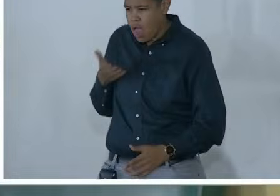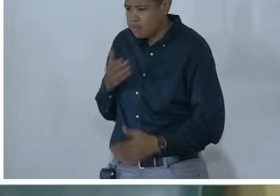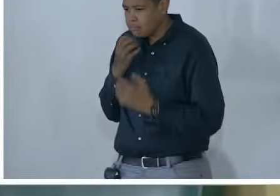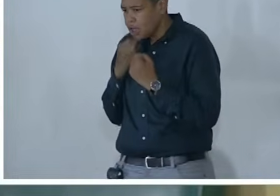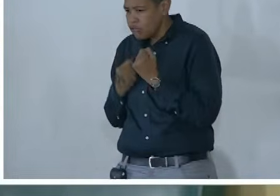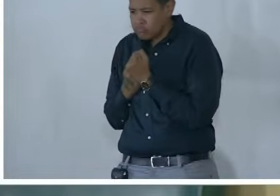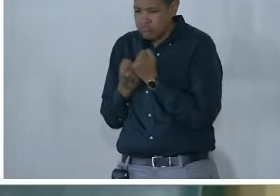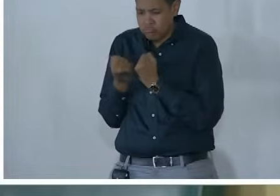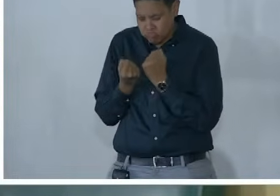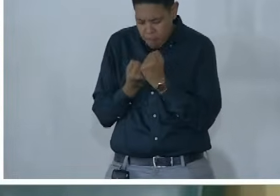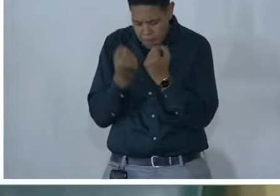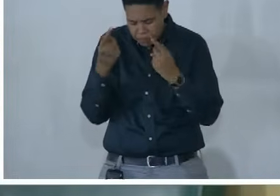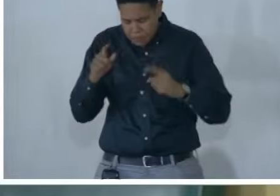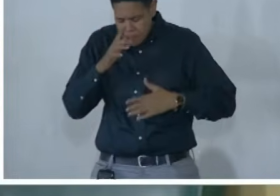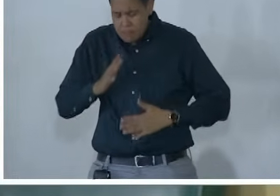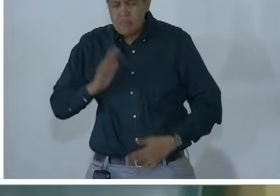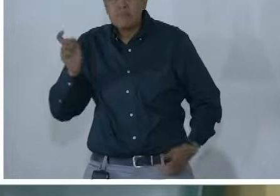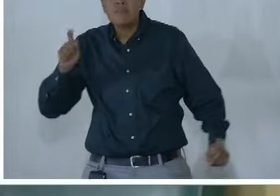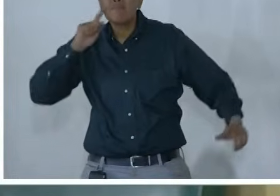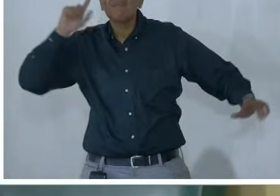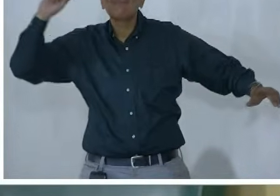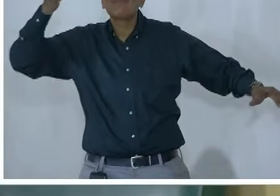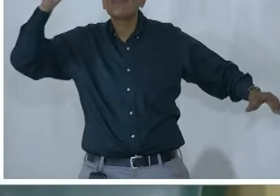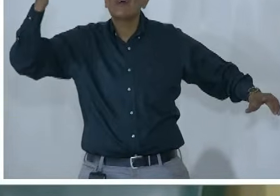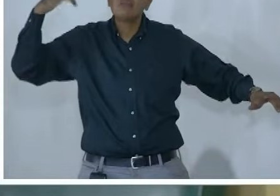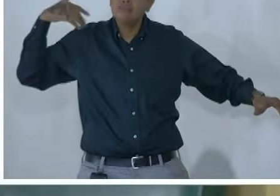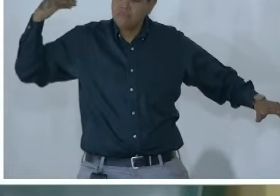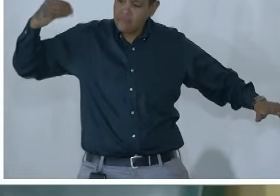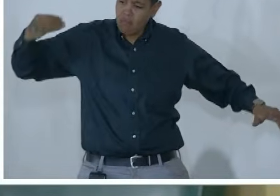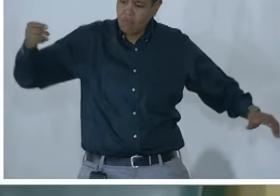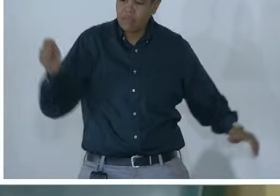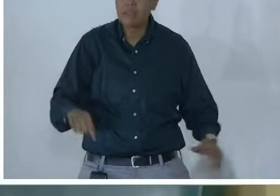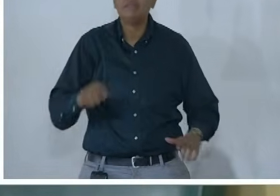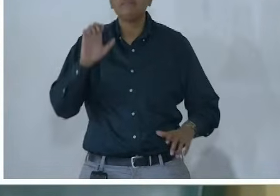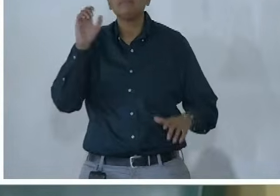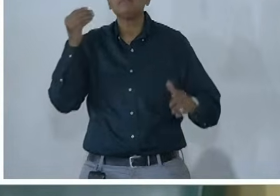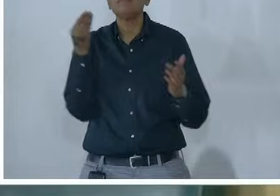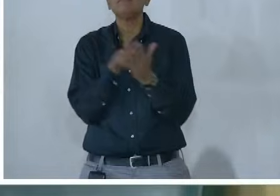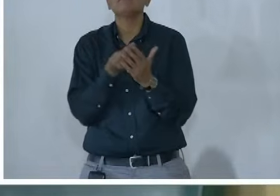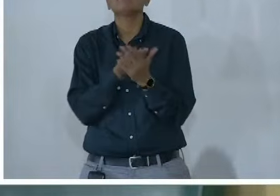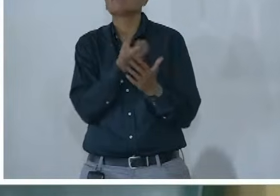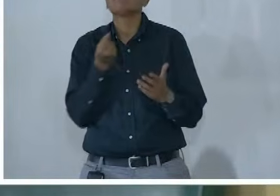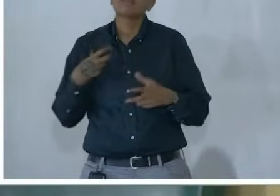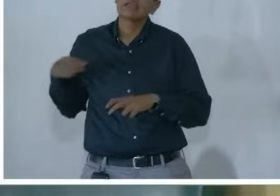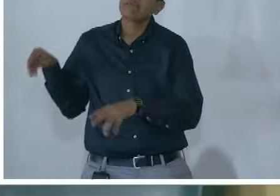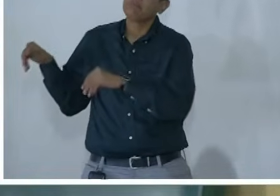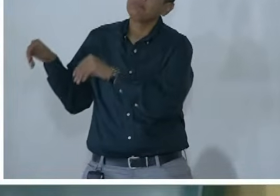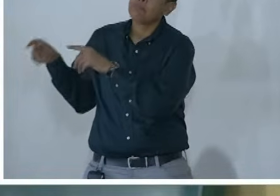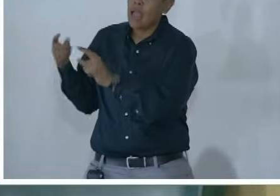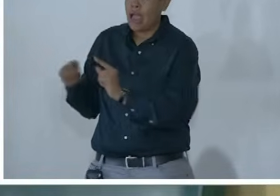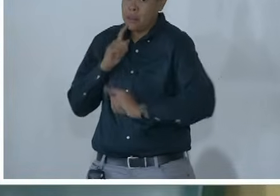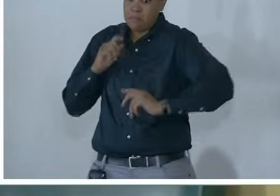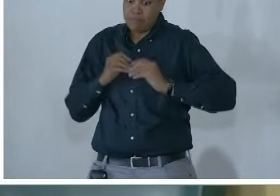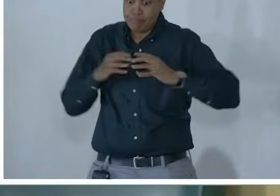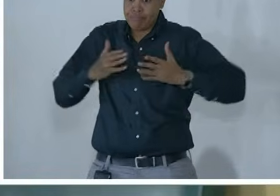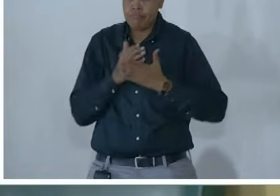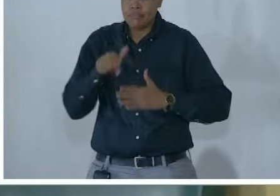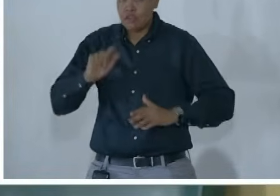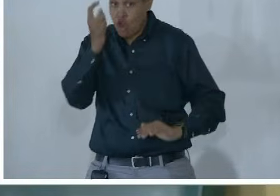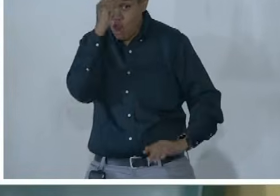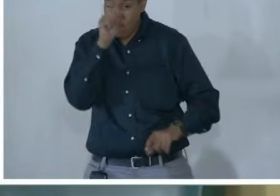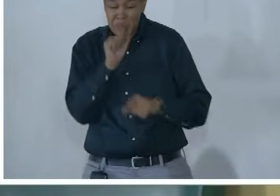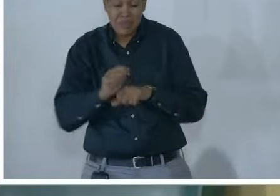for. Madam Speaker, the greatest legacy of these equity markets built by this government,